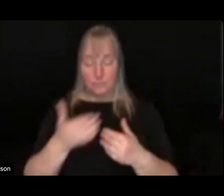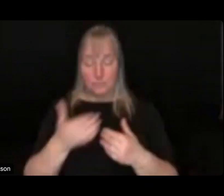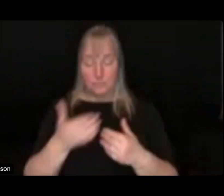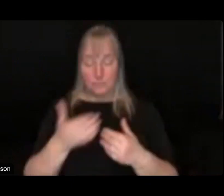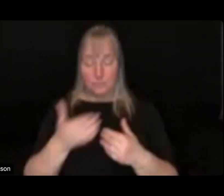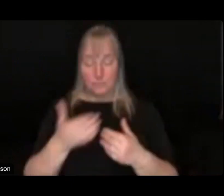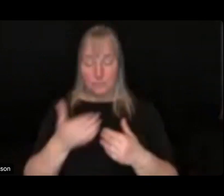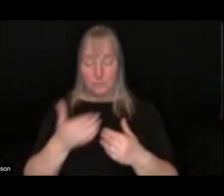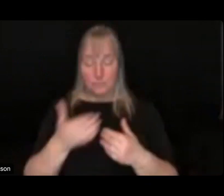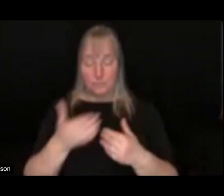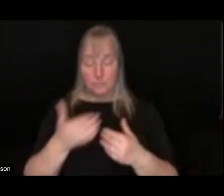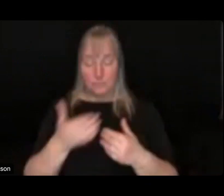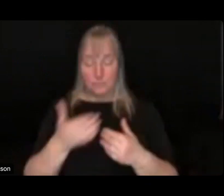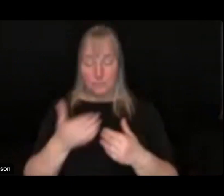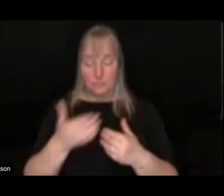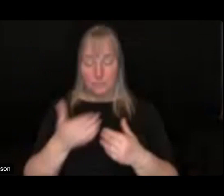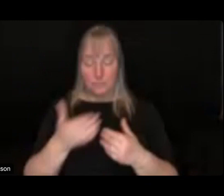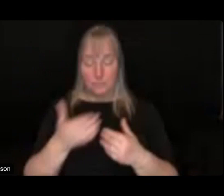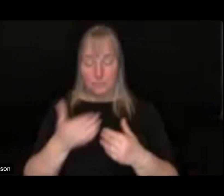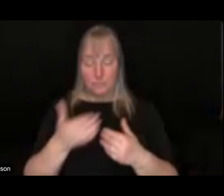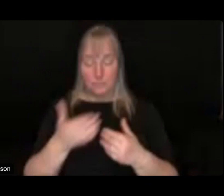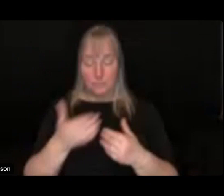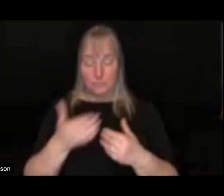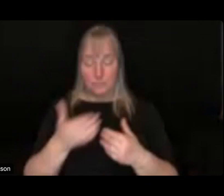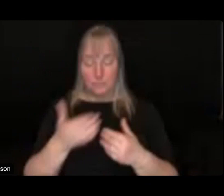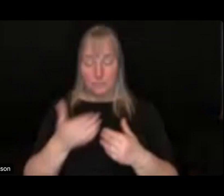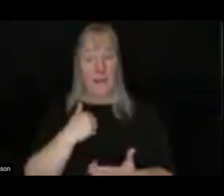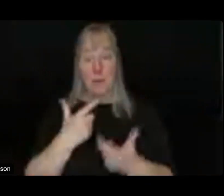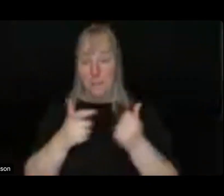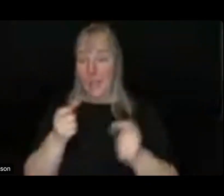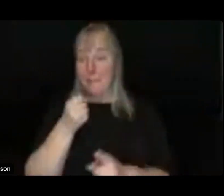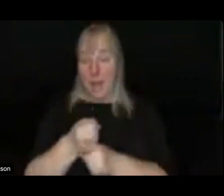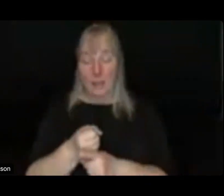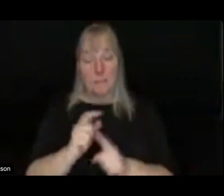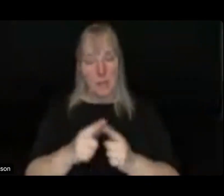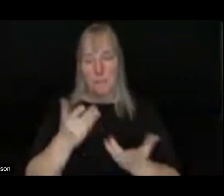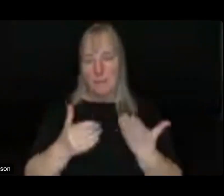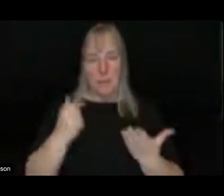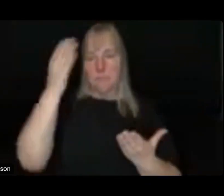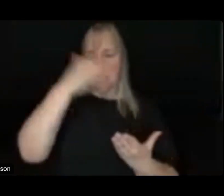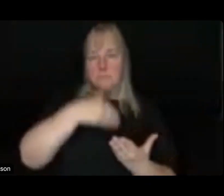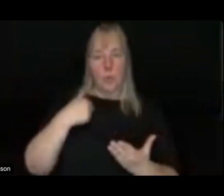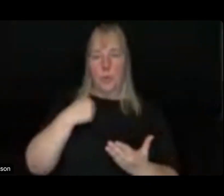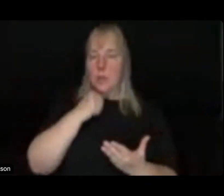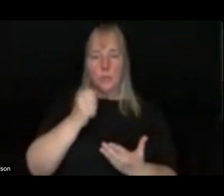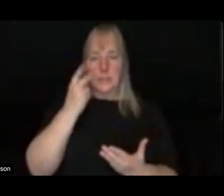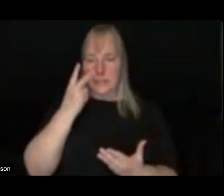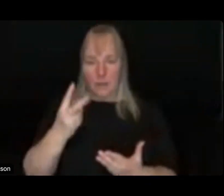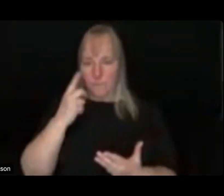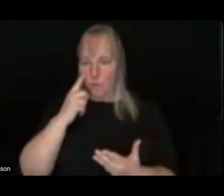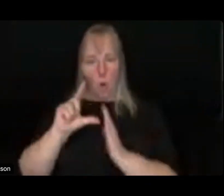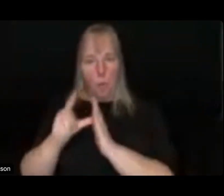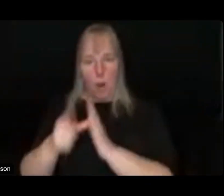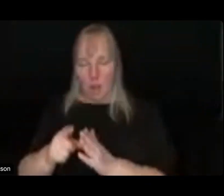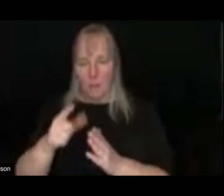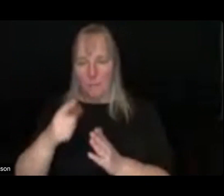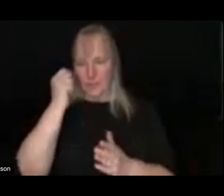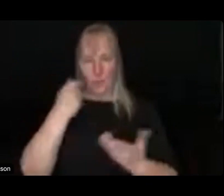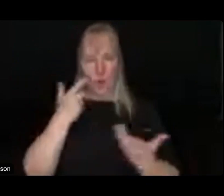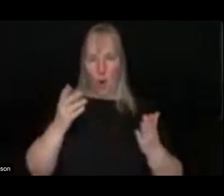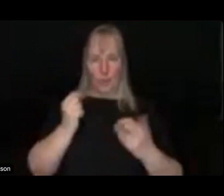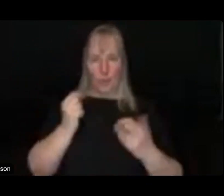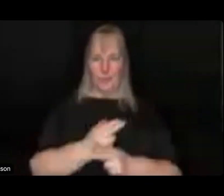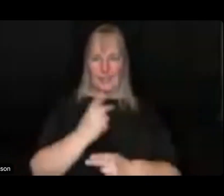big impact, but we may not see it for a while because we're already using it. In other words, if you look at people that are using it